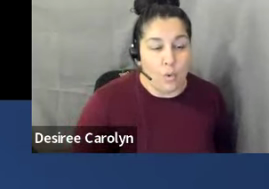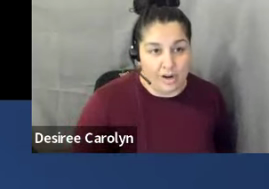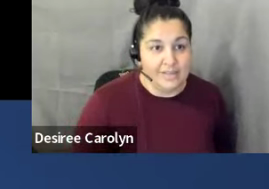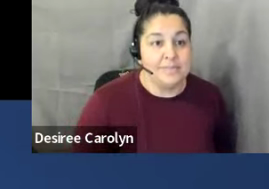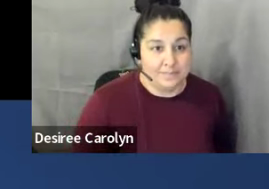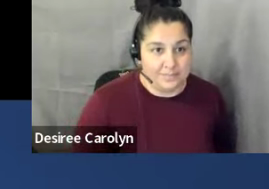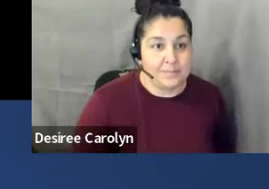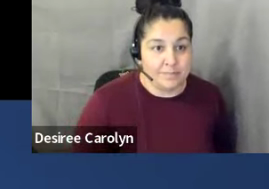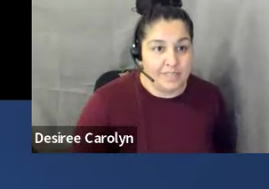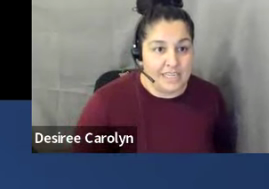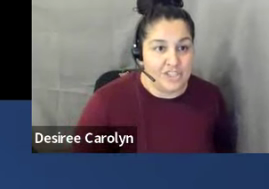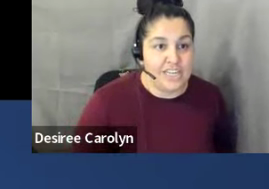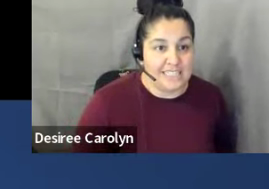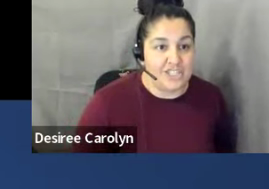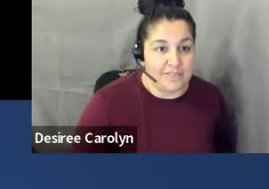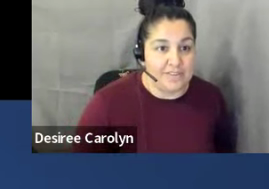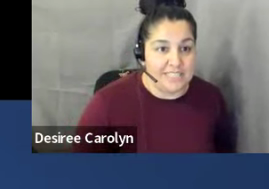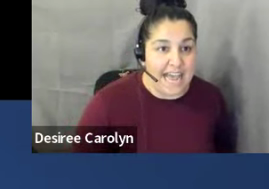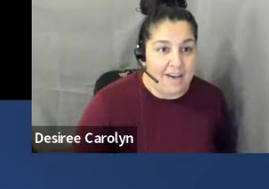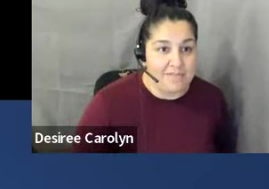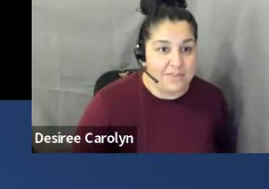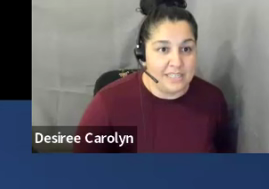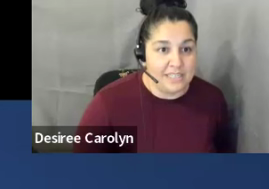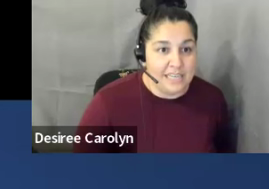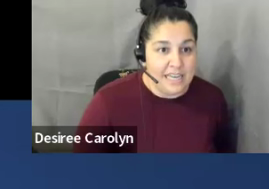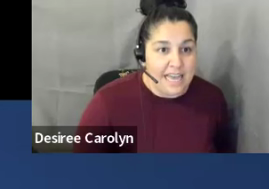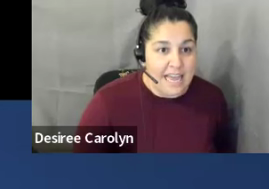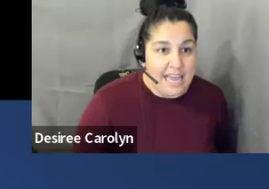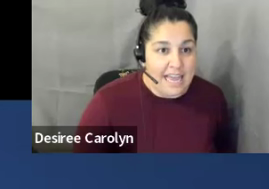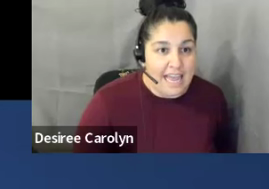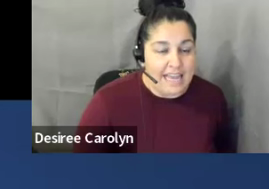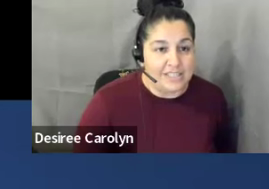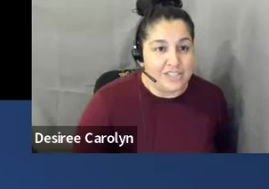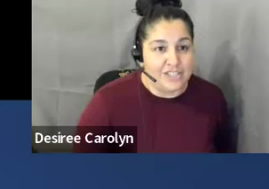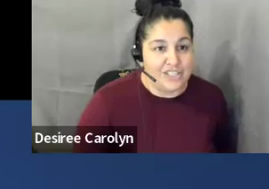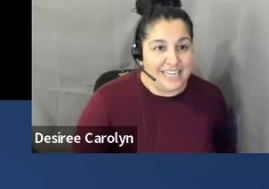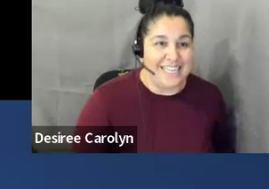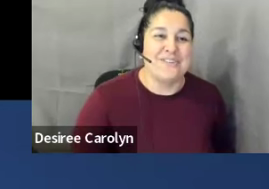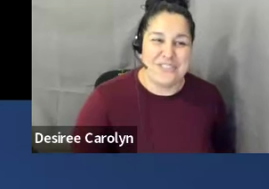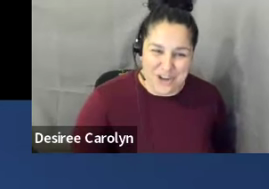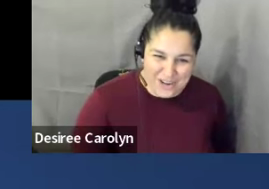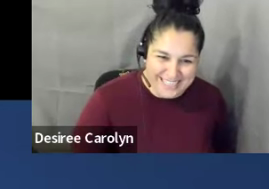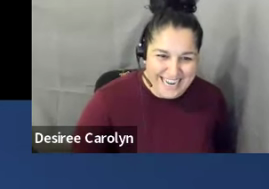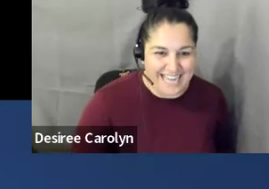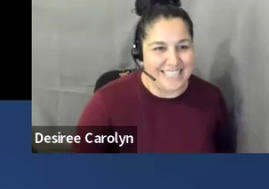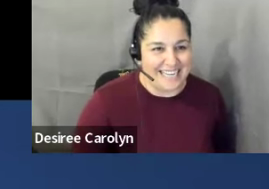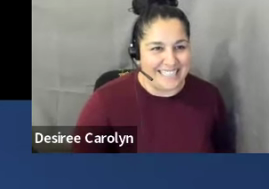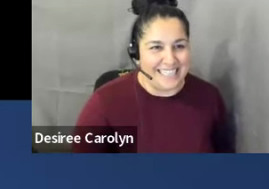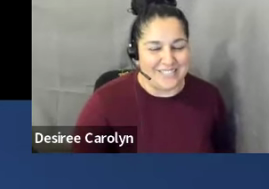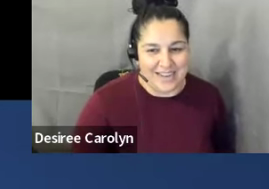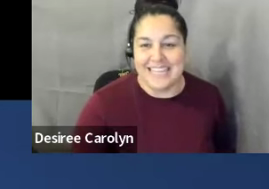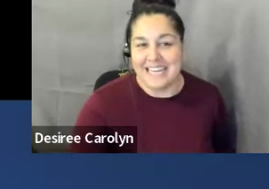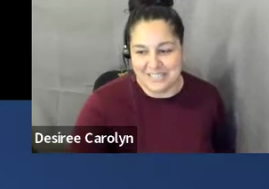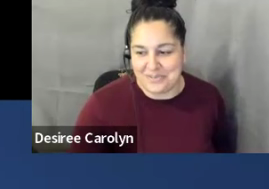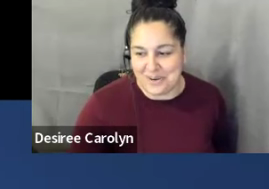Keisha Gore, she is the chief of staff, and she knows Sean and